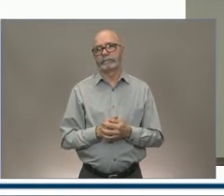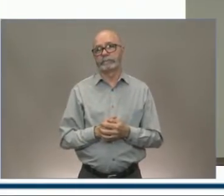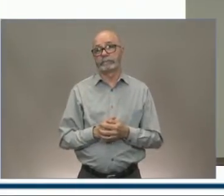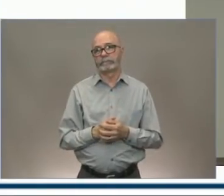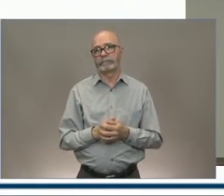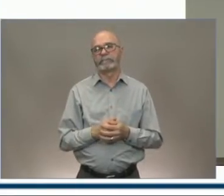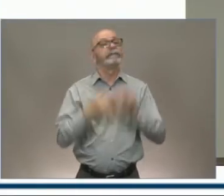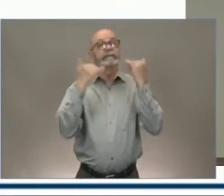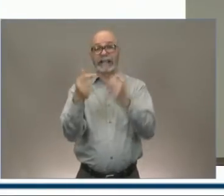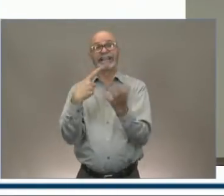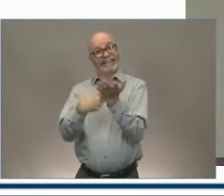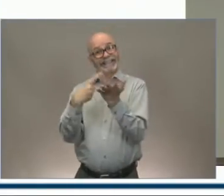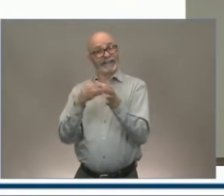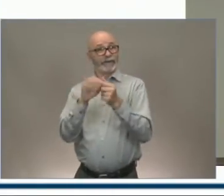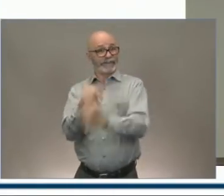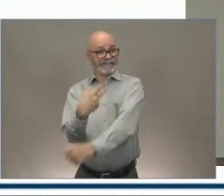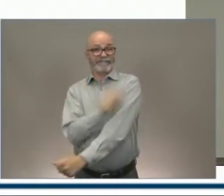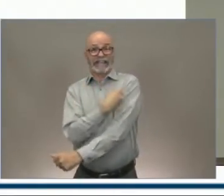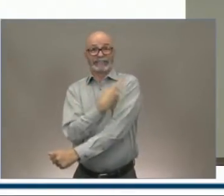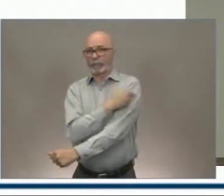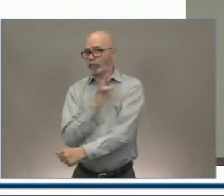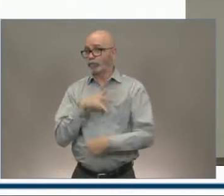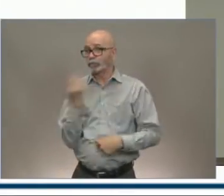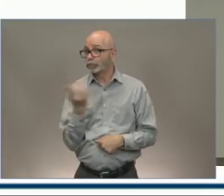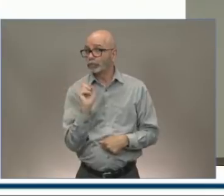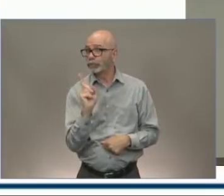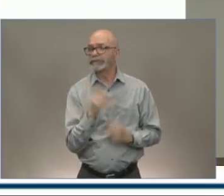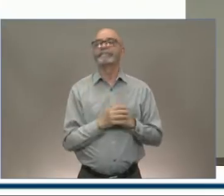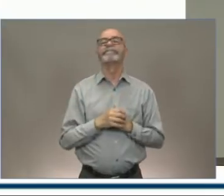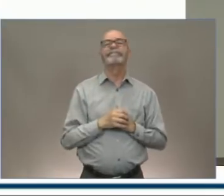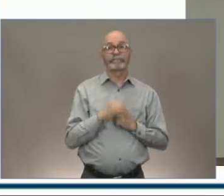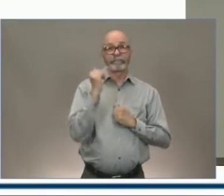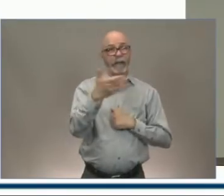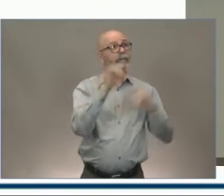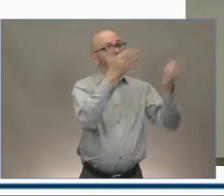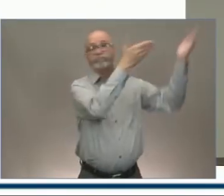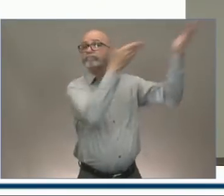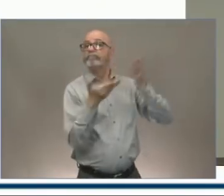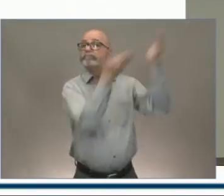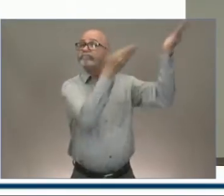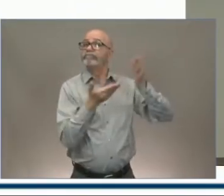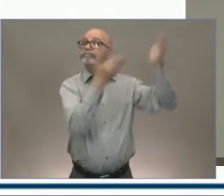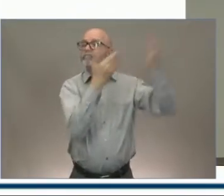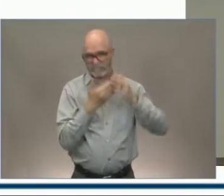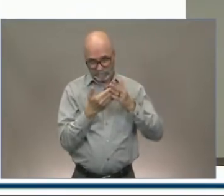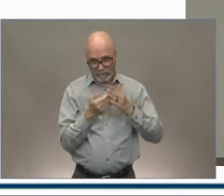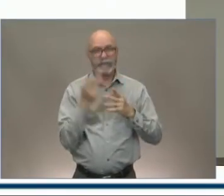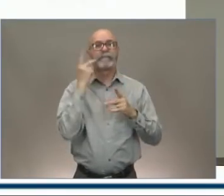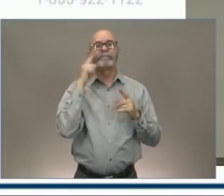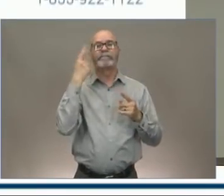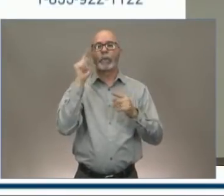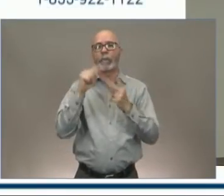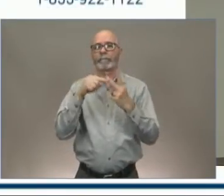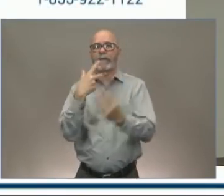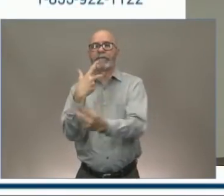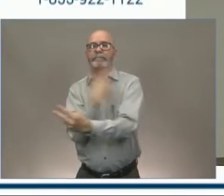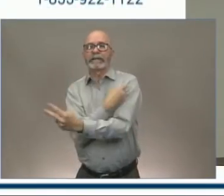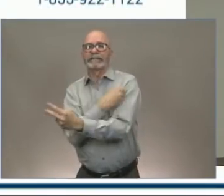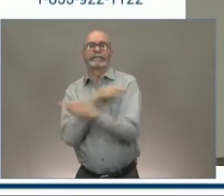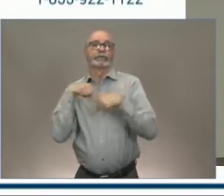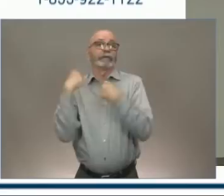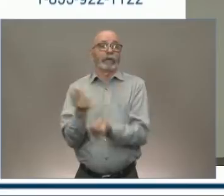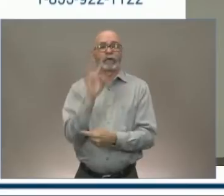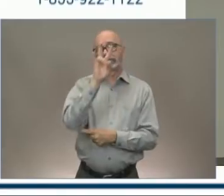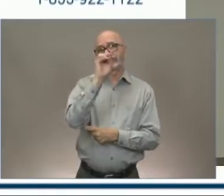where we're at with vaccines. Our rollout is on track still remains on track to immunize at least 70% of Nova